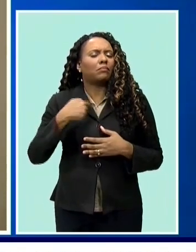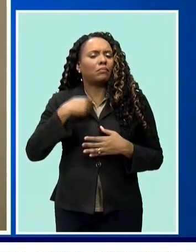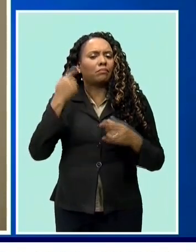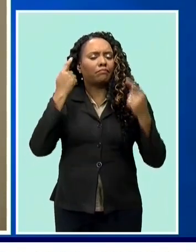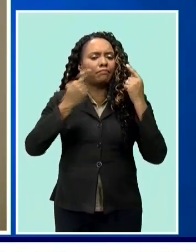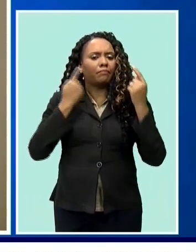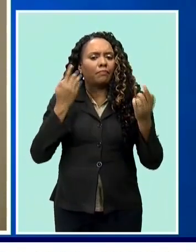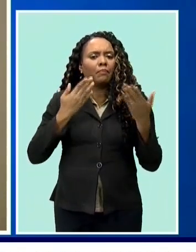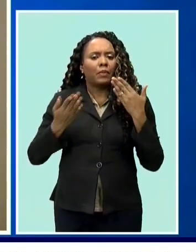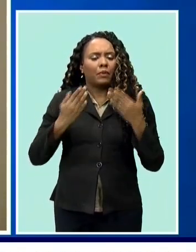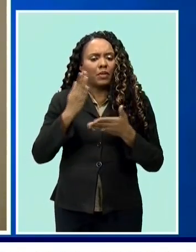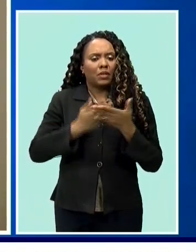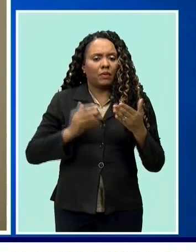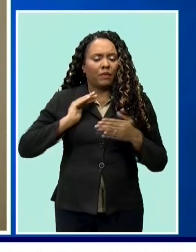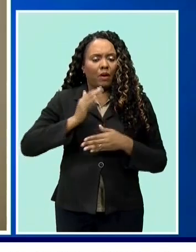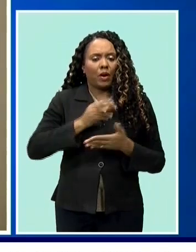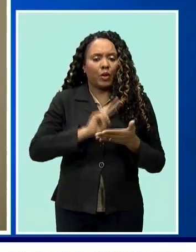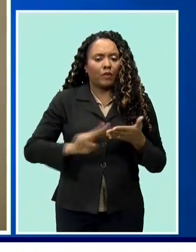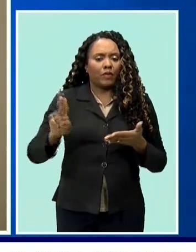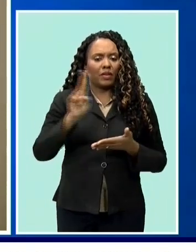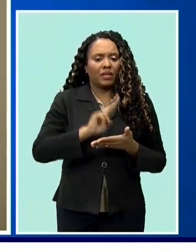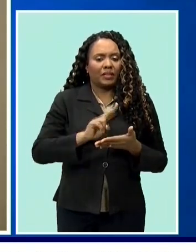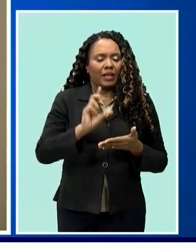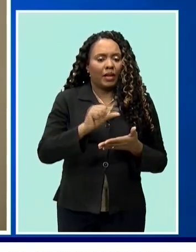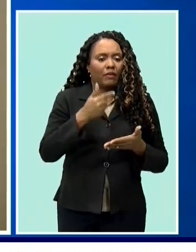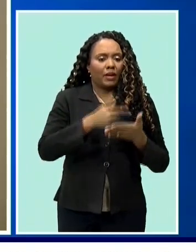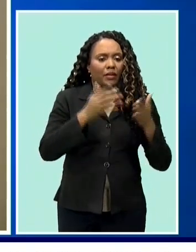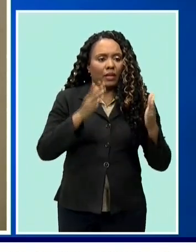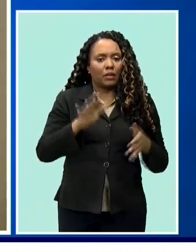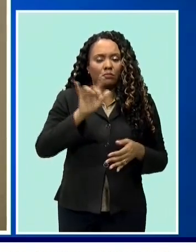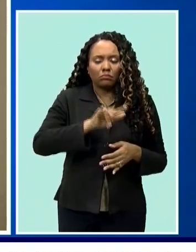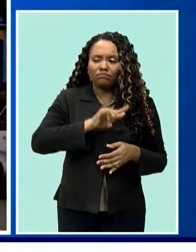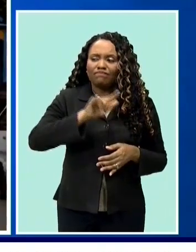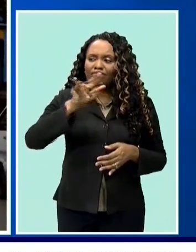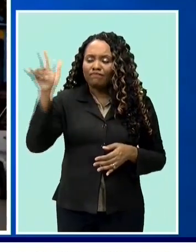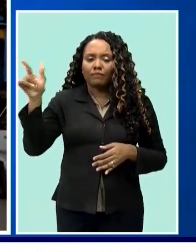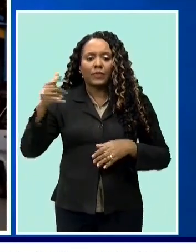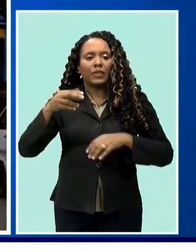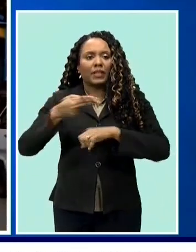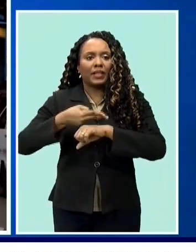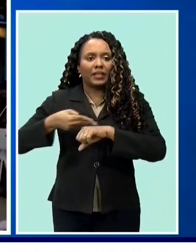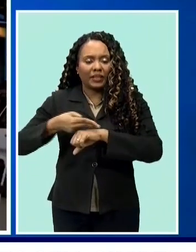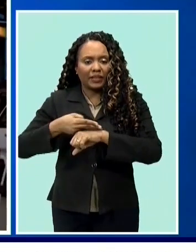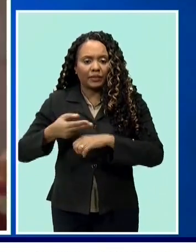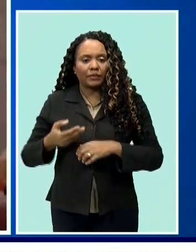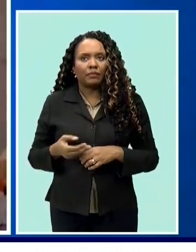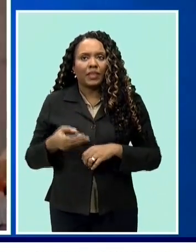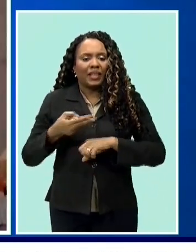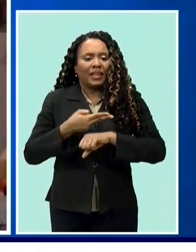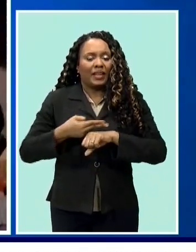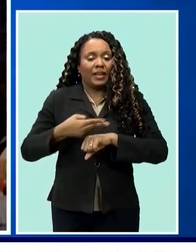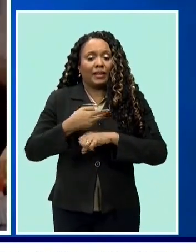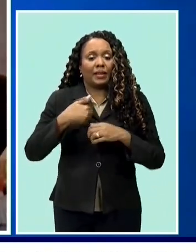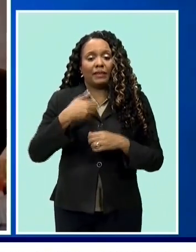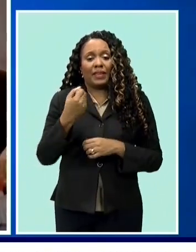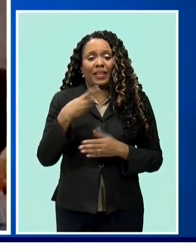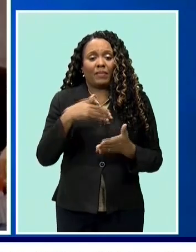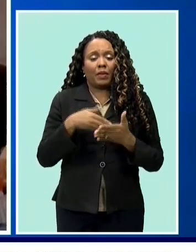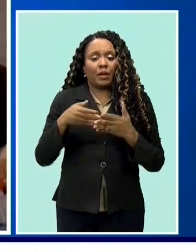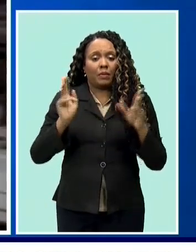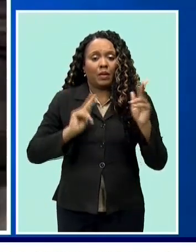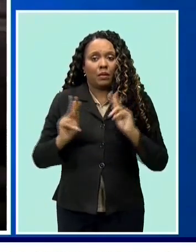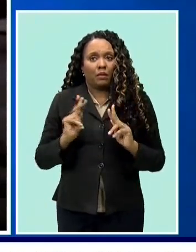young graduates to Haiti, almost like the American Peace Corps. Haiti has a population of 11 million, more